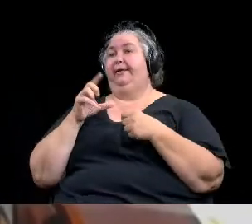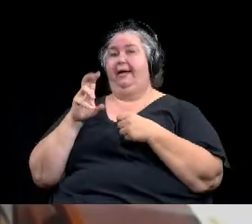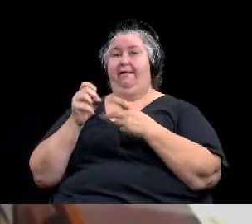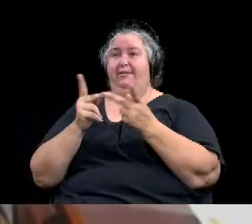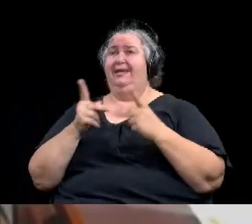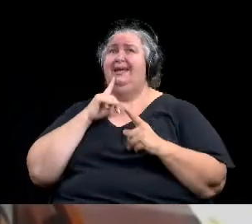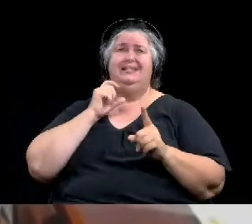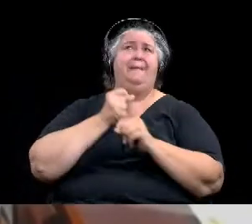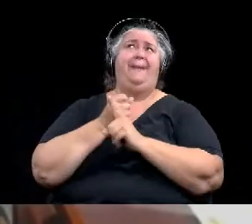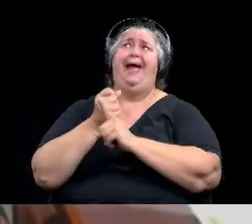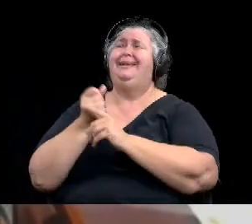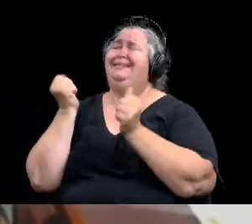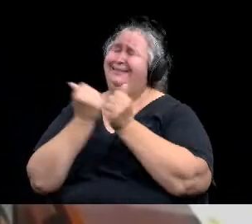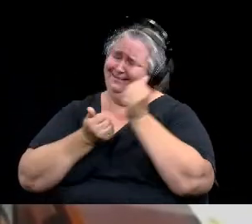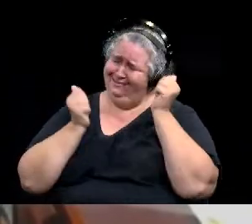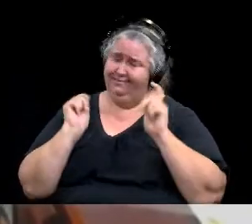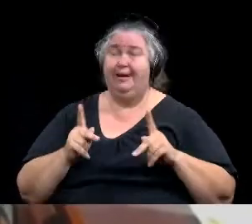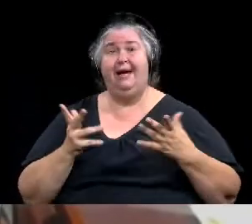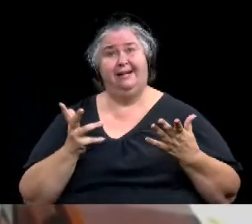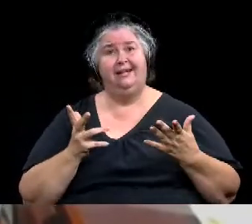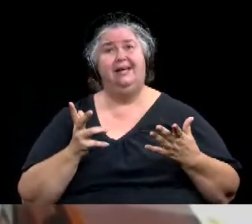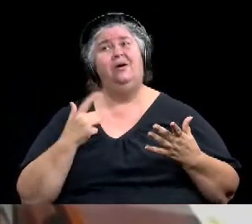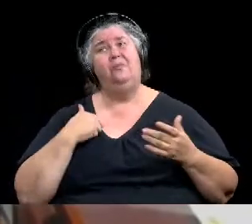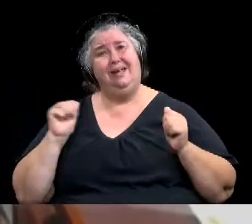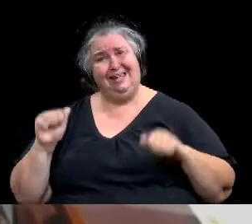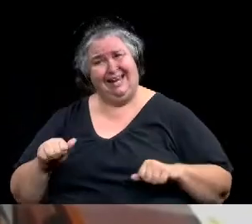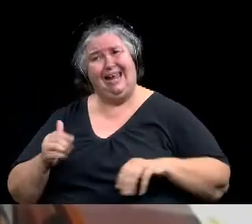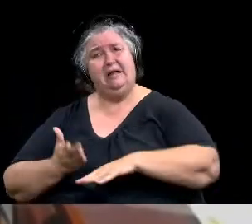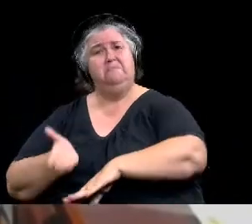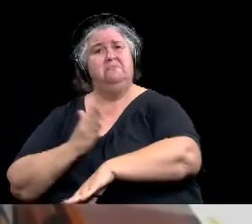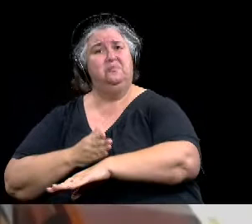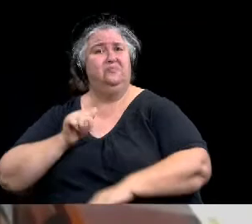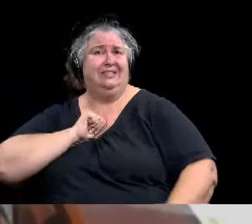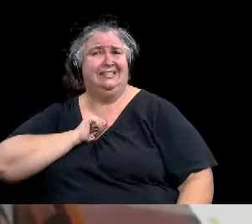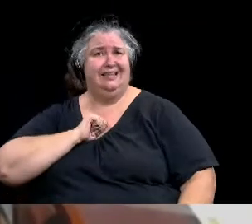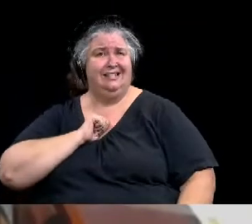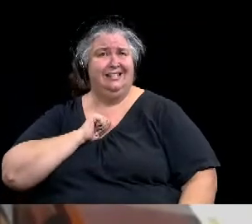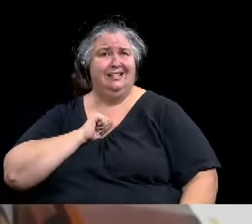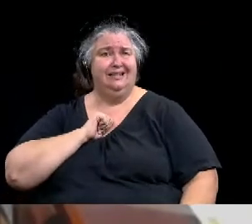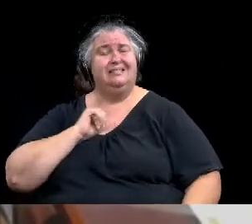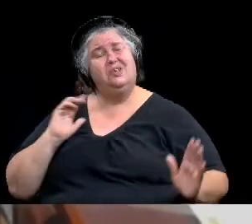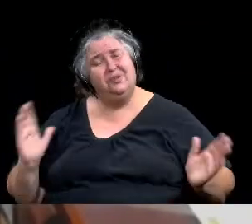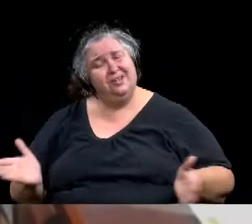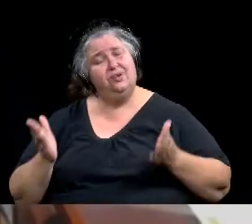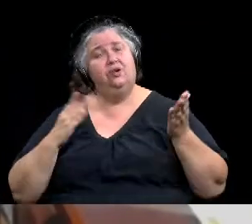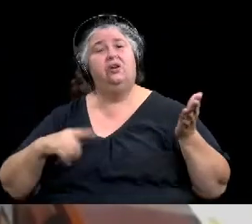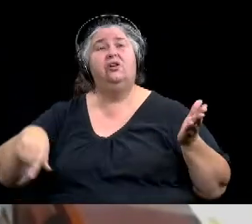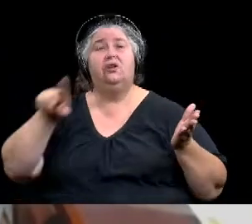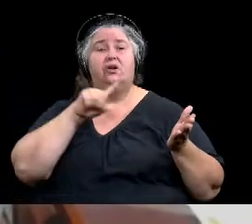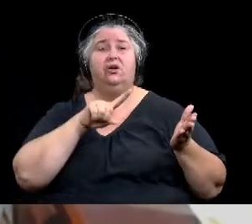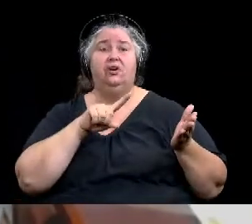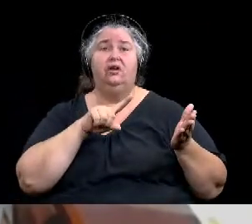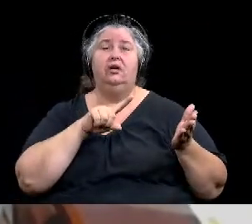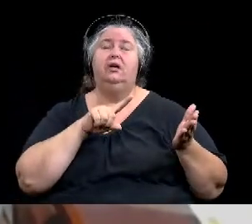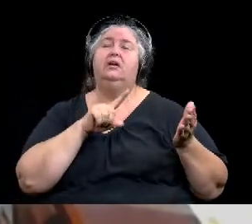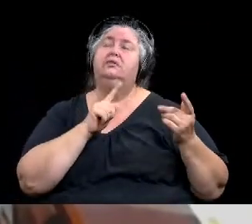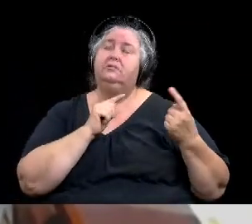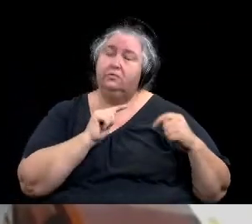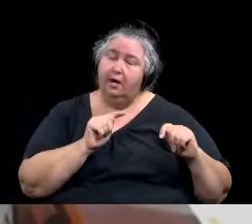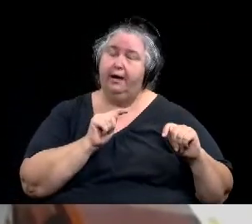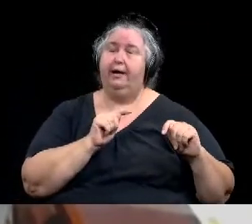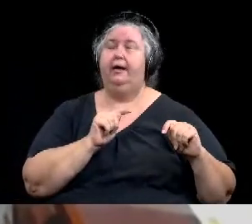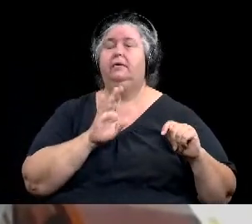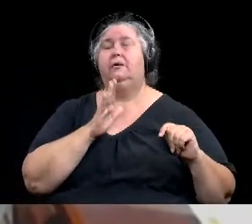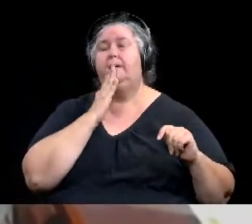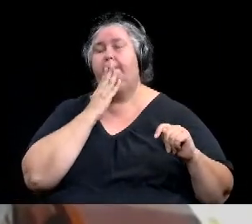of those folks, and we can do better. So I would continue to encourage folks to try their